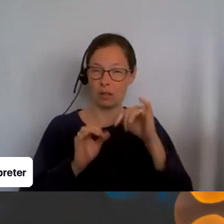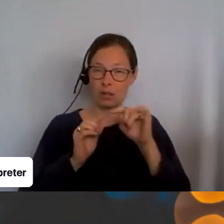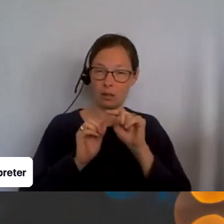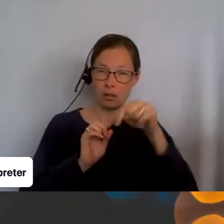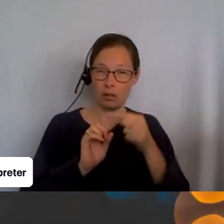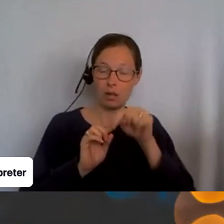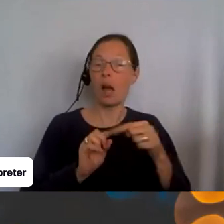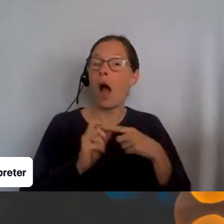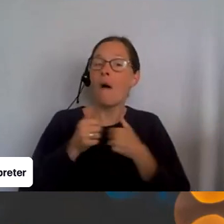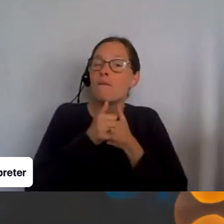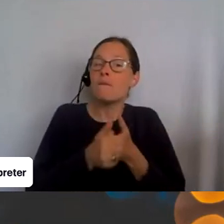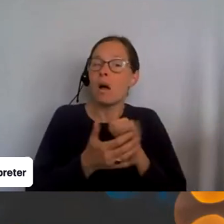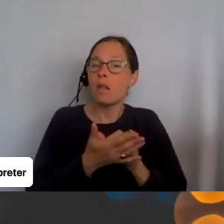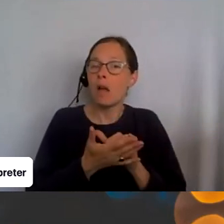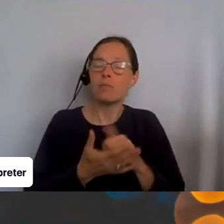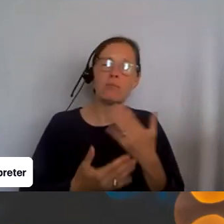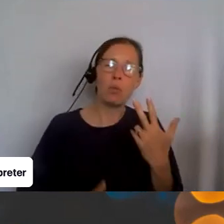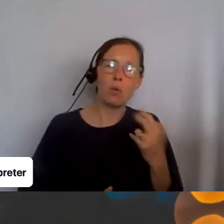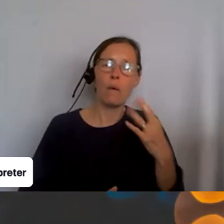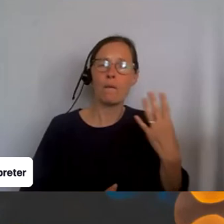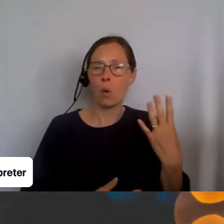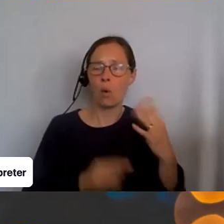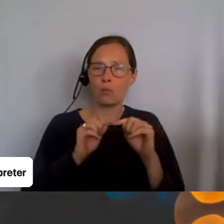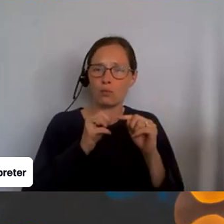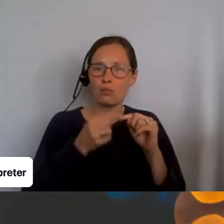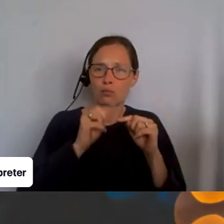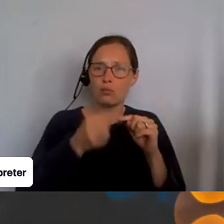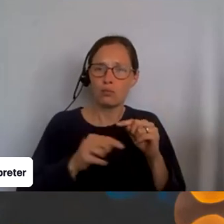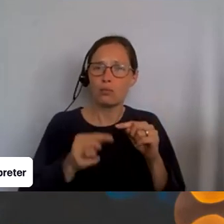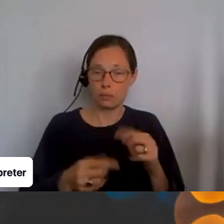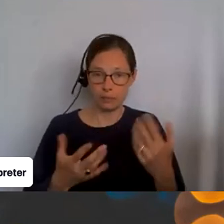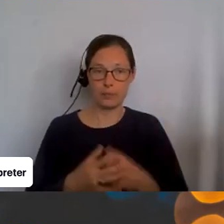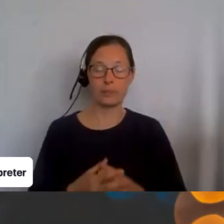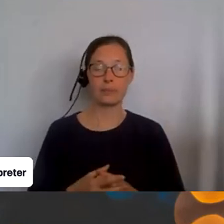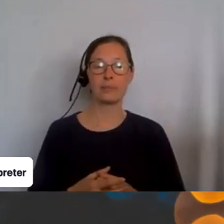just follow it for about 3 or 4 stitches with this. So